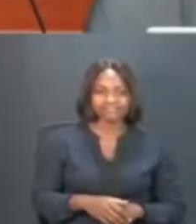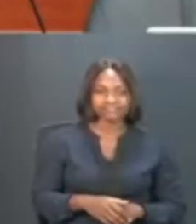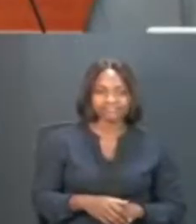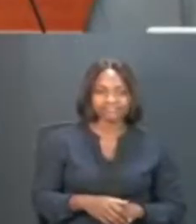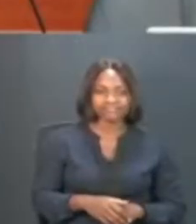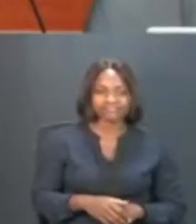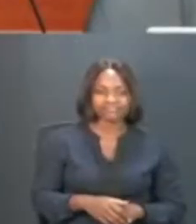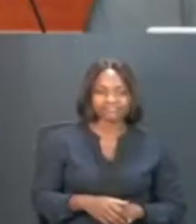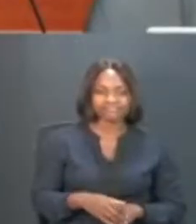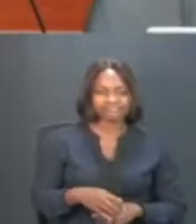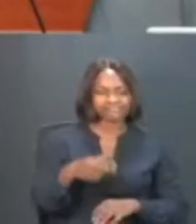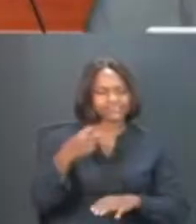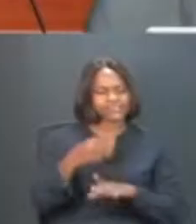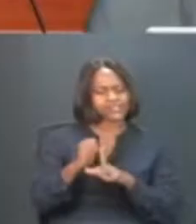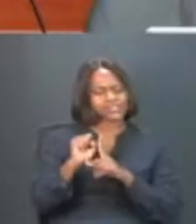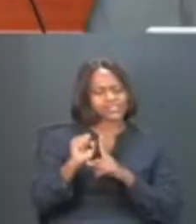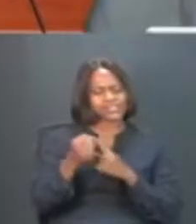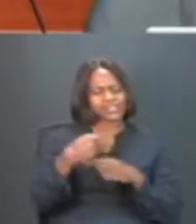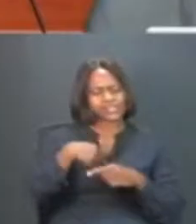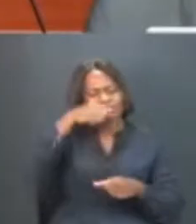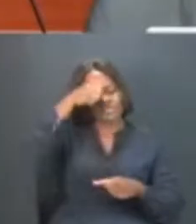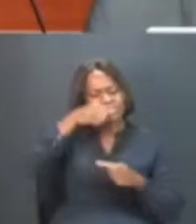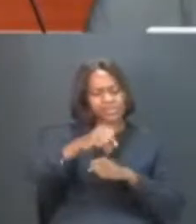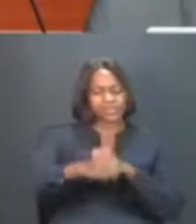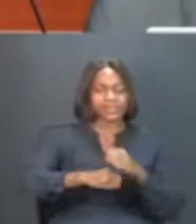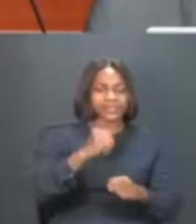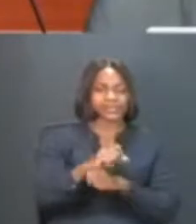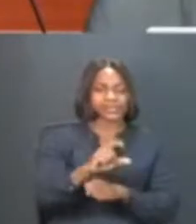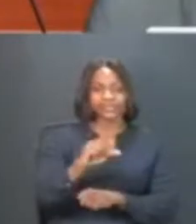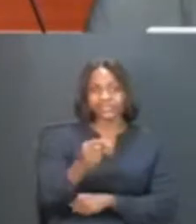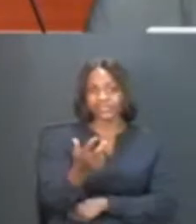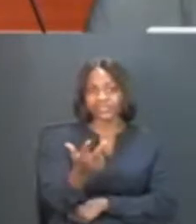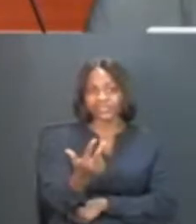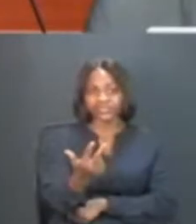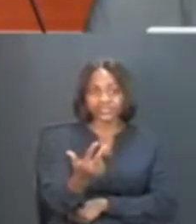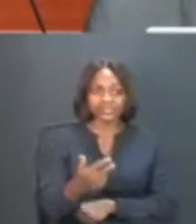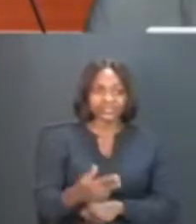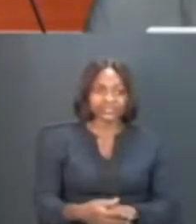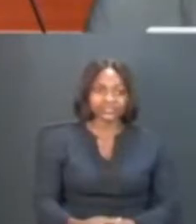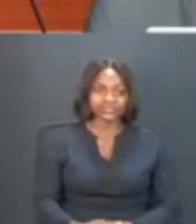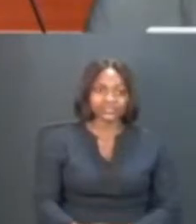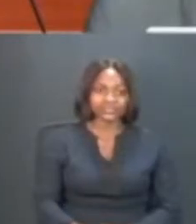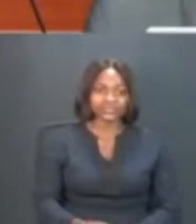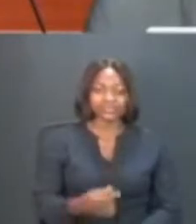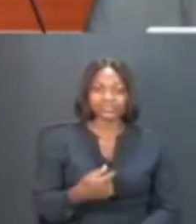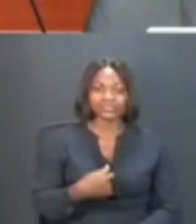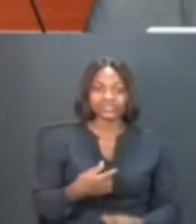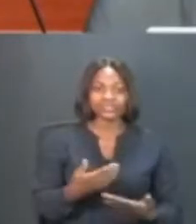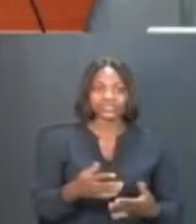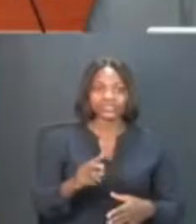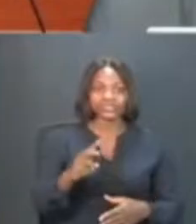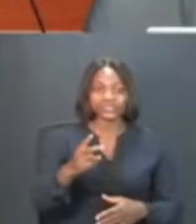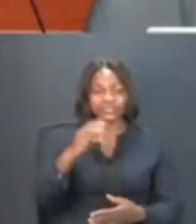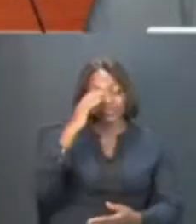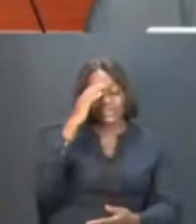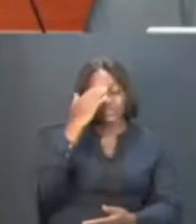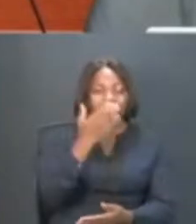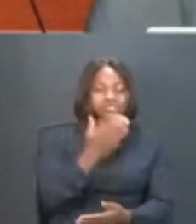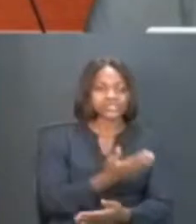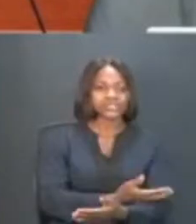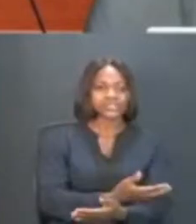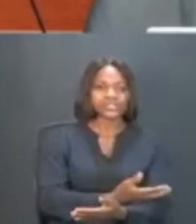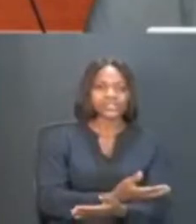situation. Speaker, I remember in the year 2013, I lost my second child to